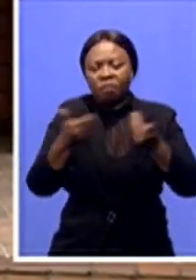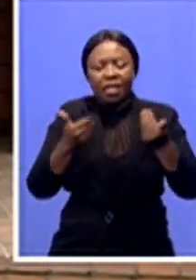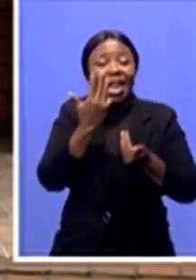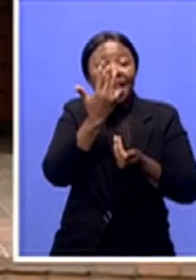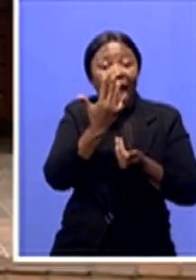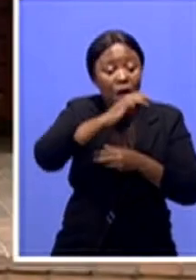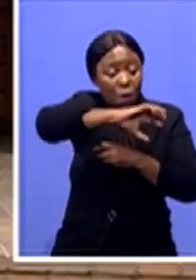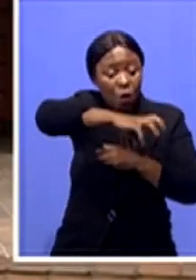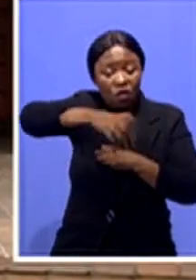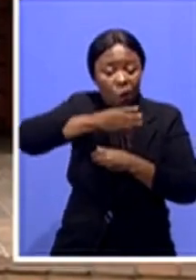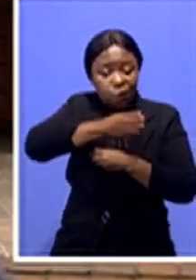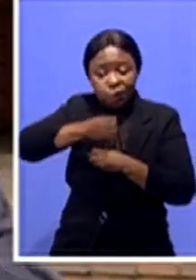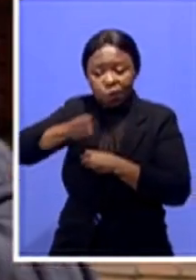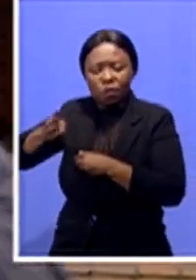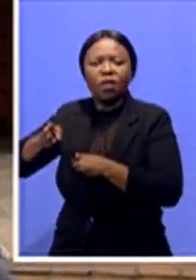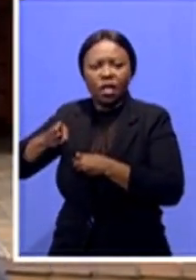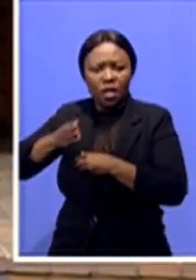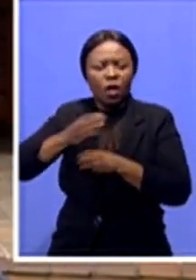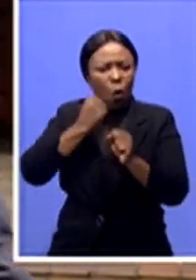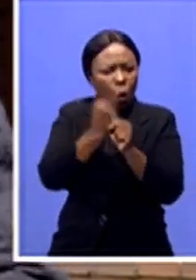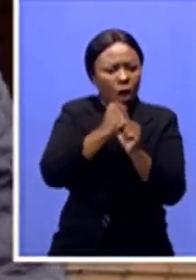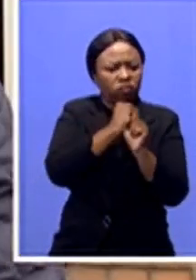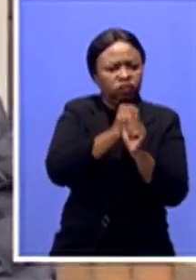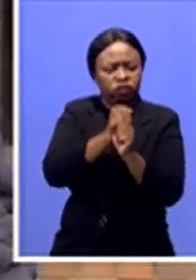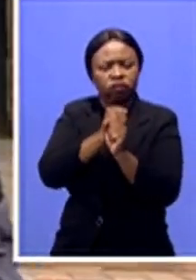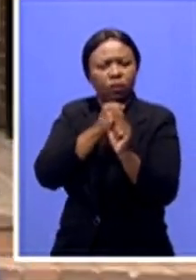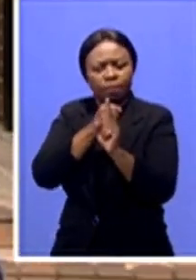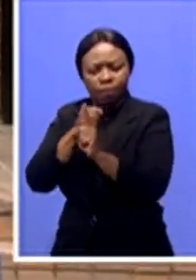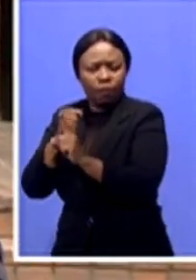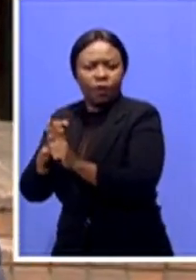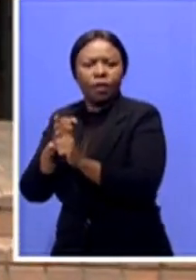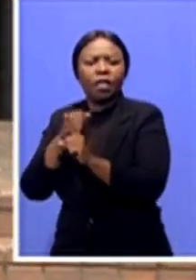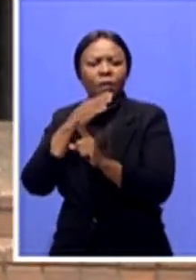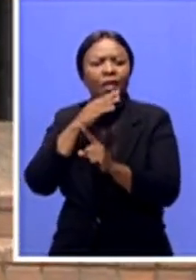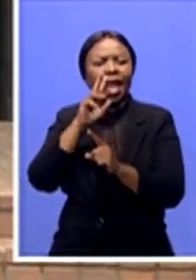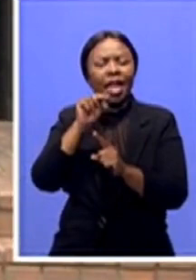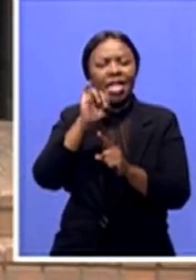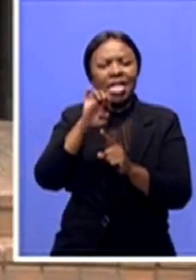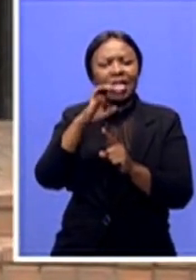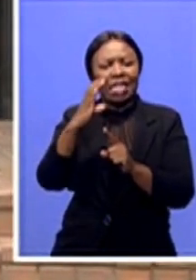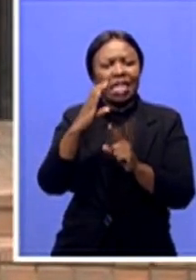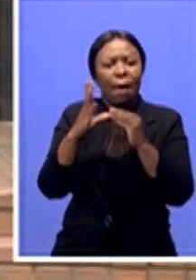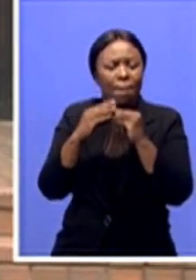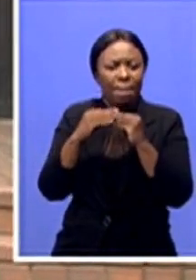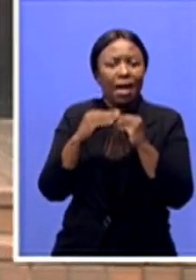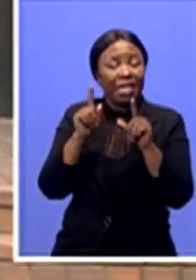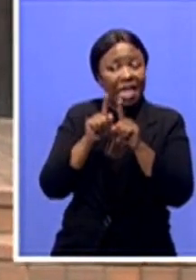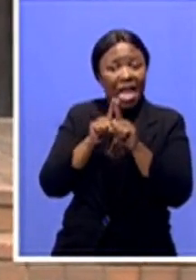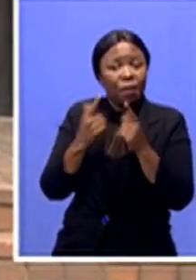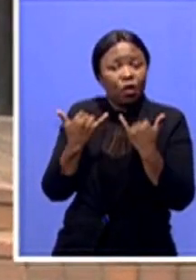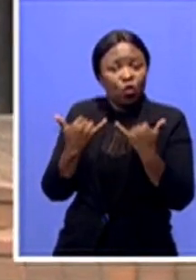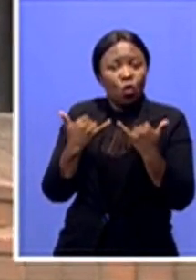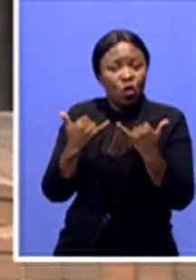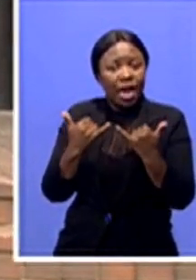flooding of officials of the ANC by NEC members, as you've seen here today. I've only seen